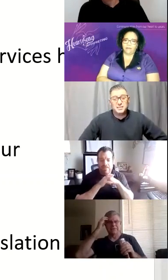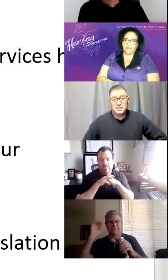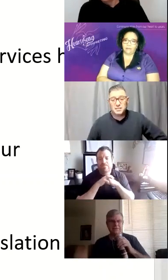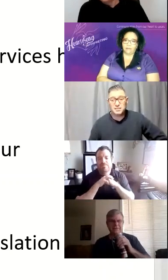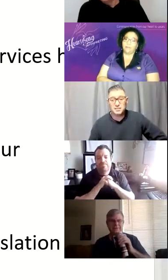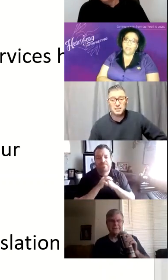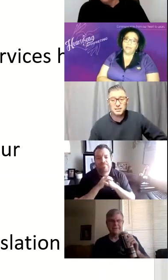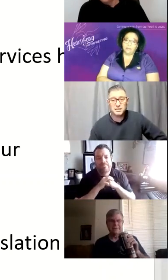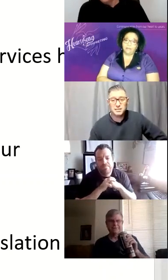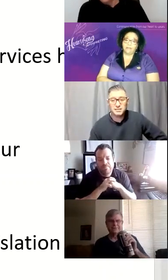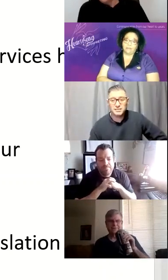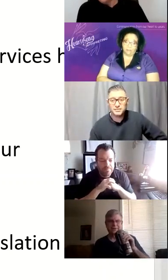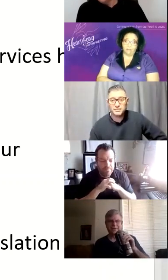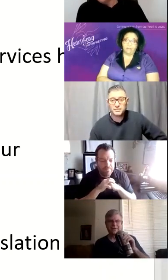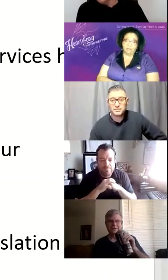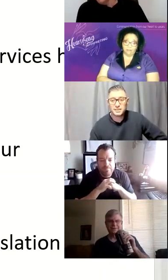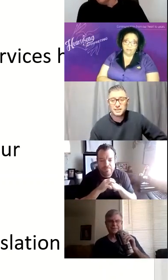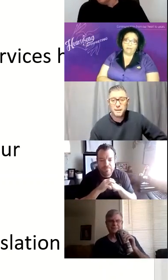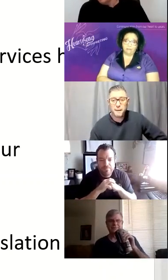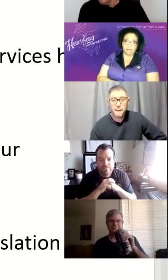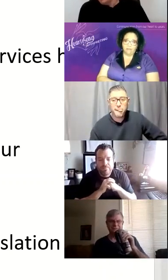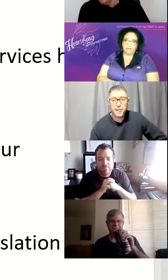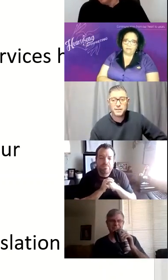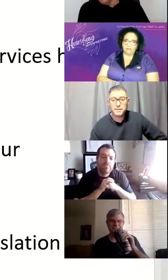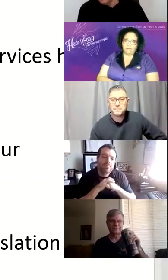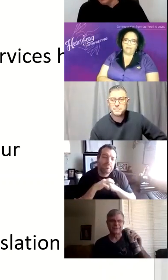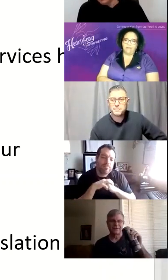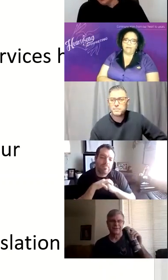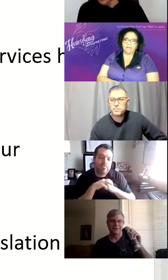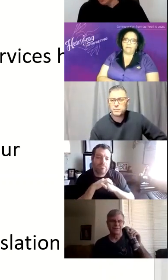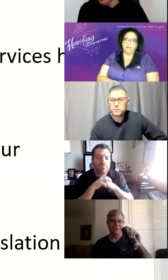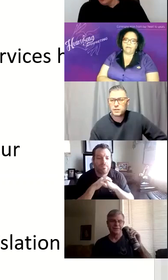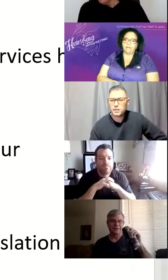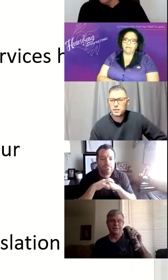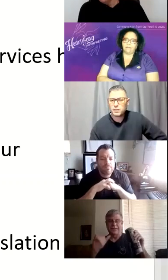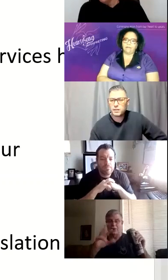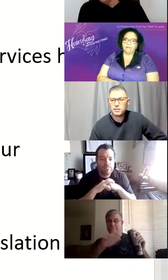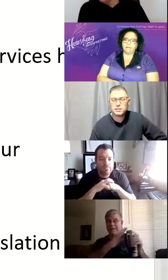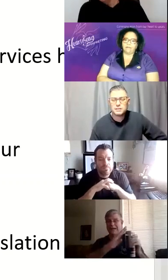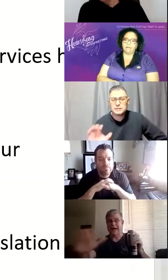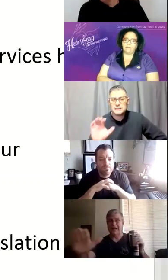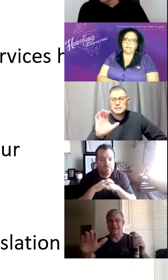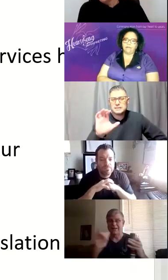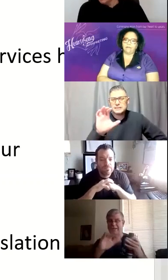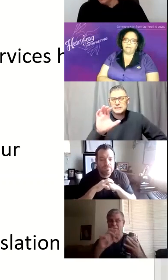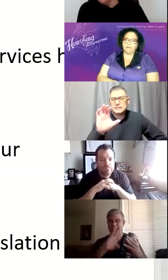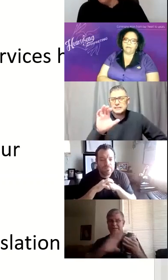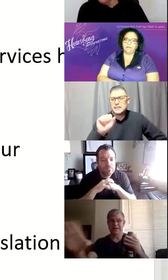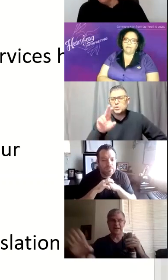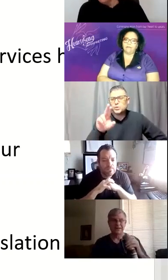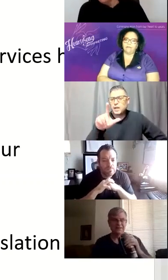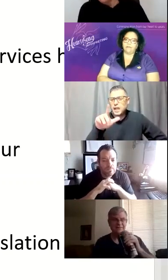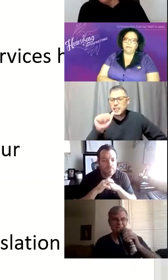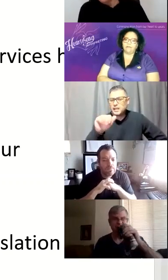see. And Jen, are you still teaching? Is it CSU Long Beach? No, CSU LA?